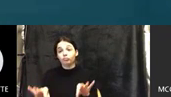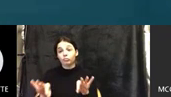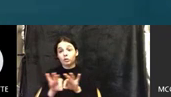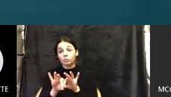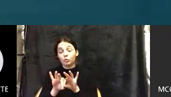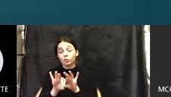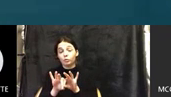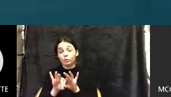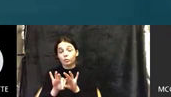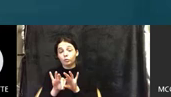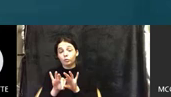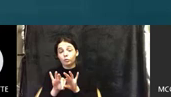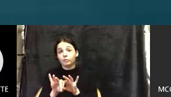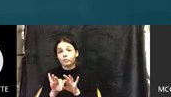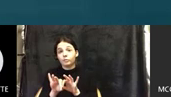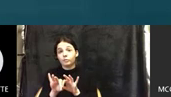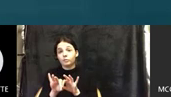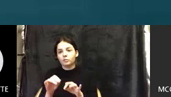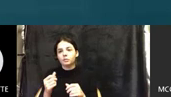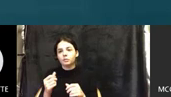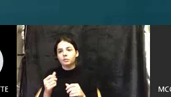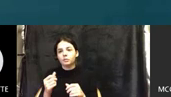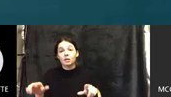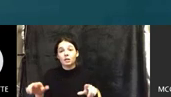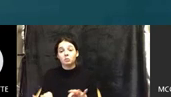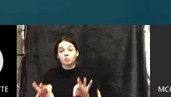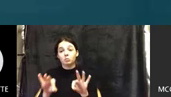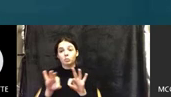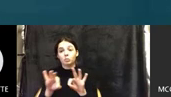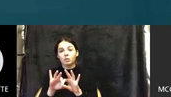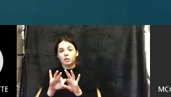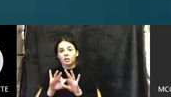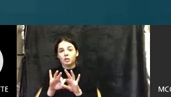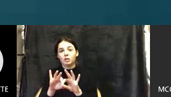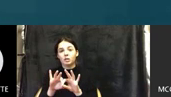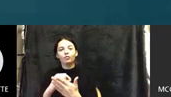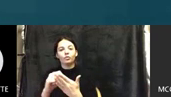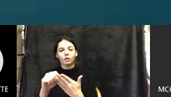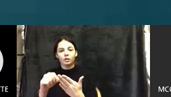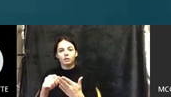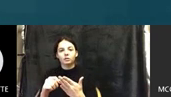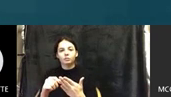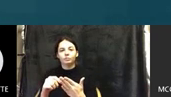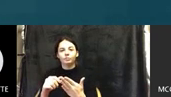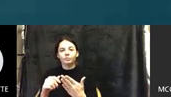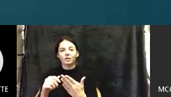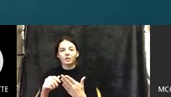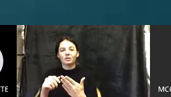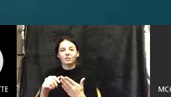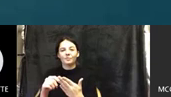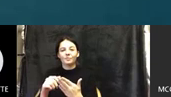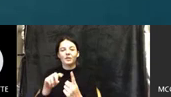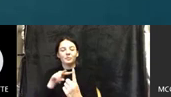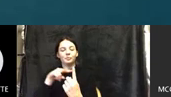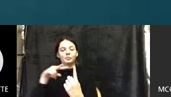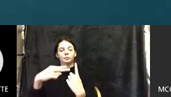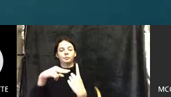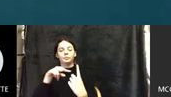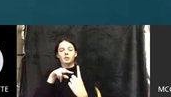Language really matters in how you write books. Again, it's approaching it with sensitivity. If I said wall,